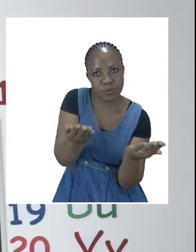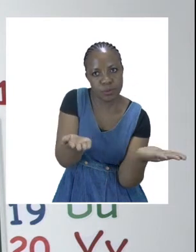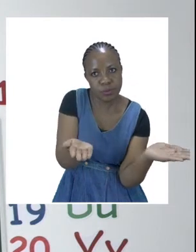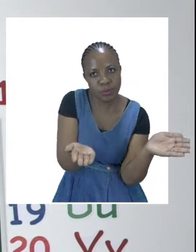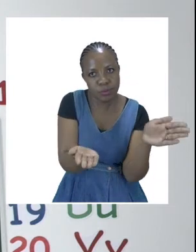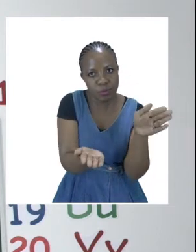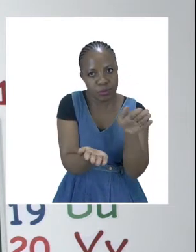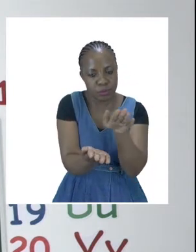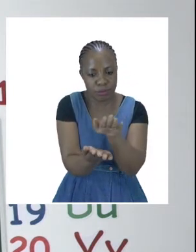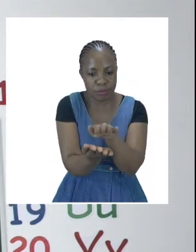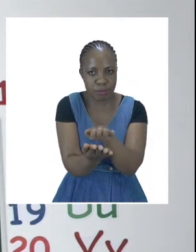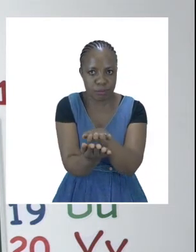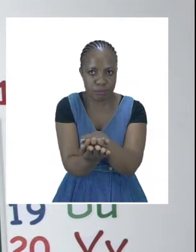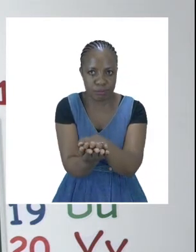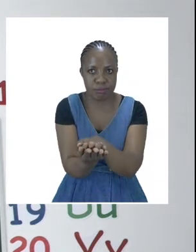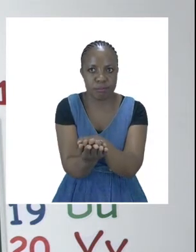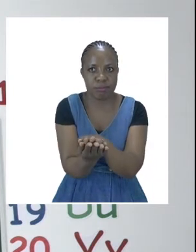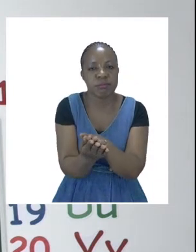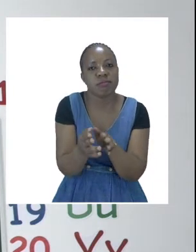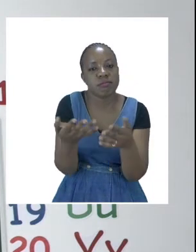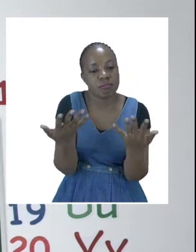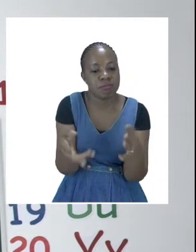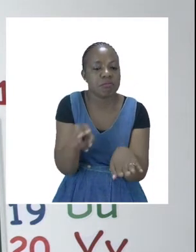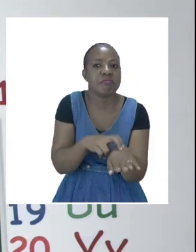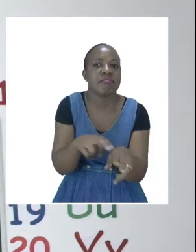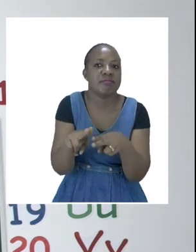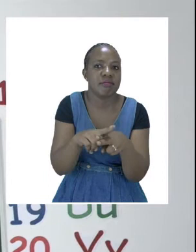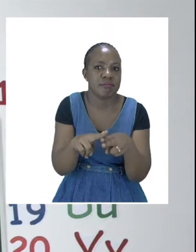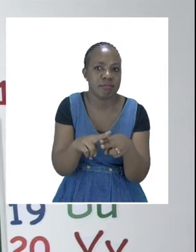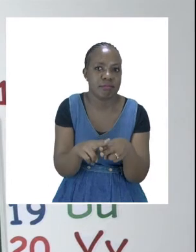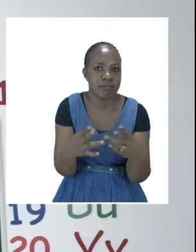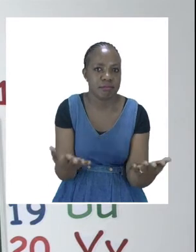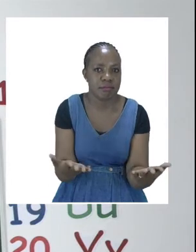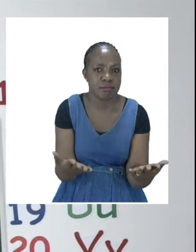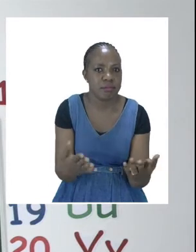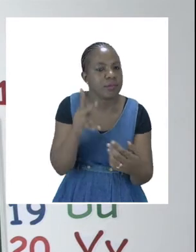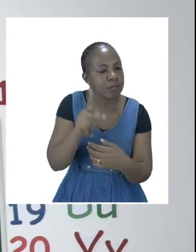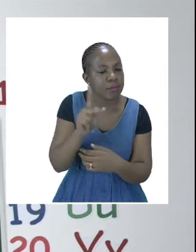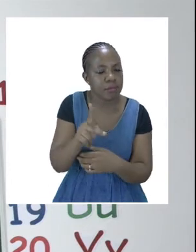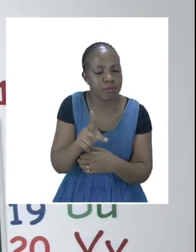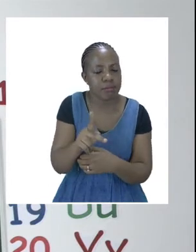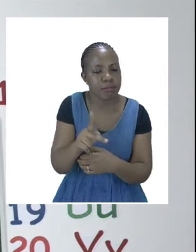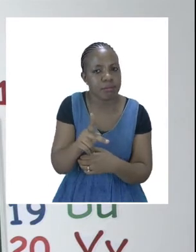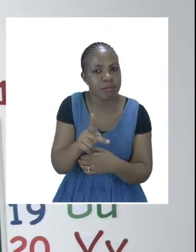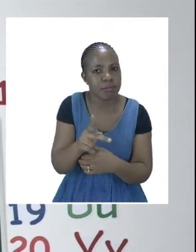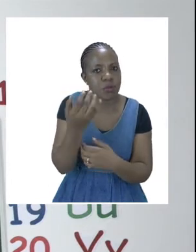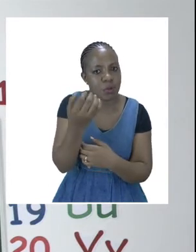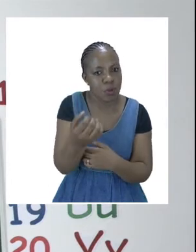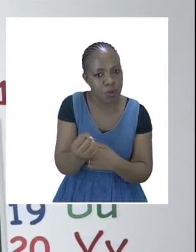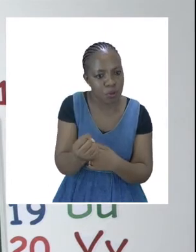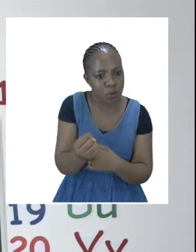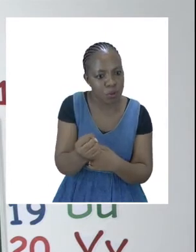it for ready to use. But there is more. We are also available on